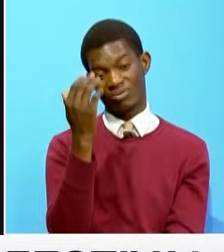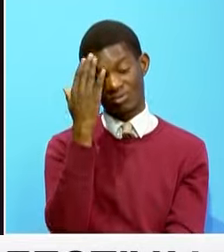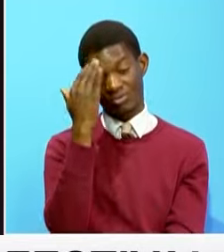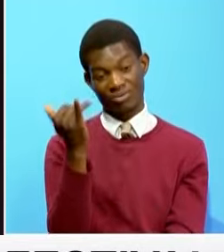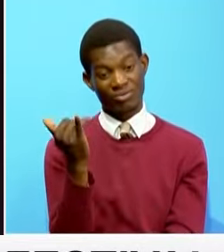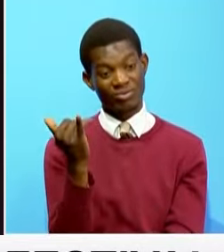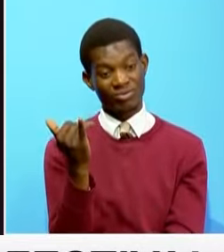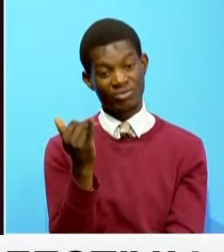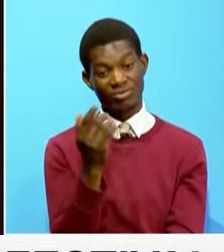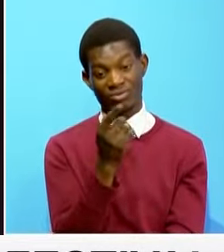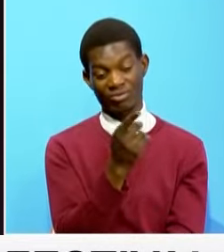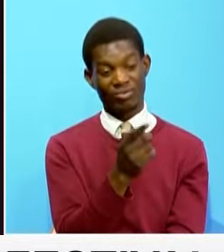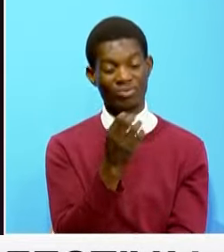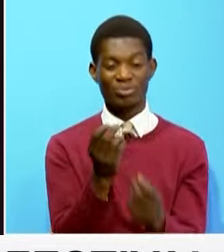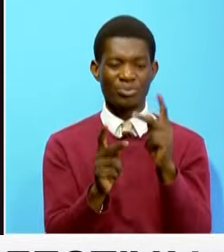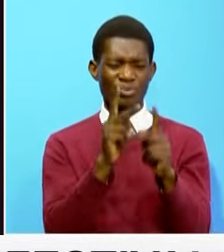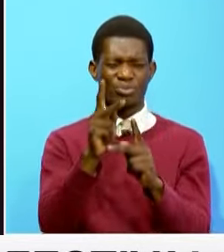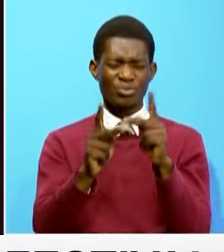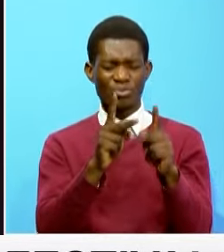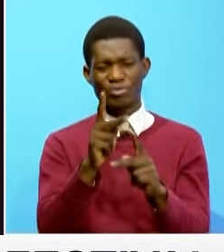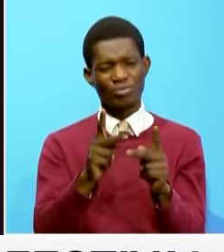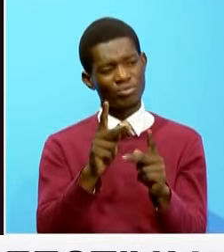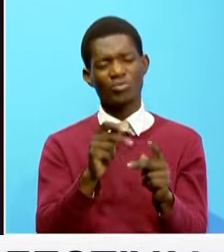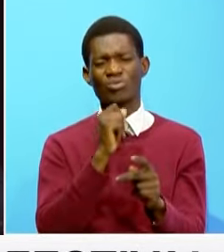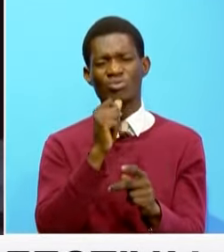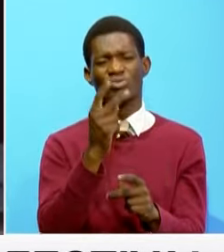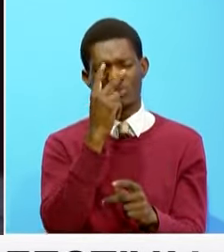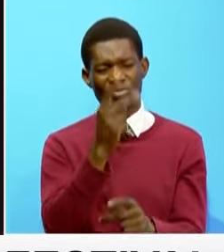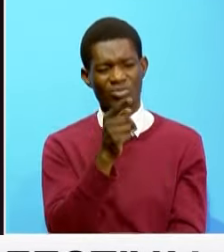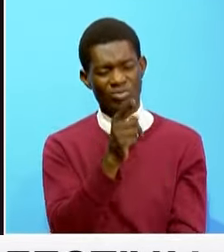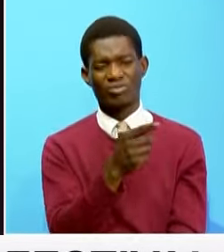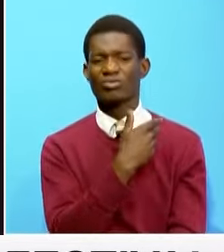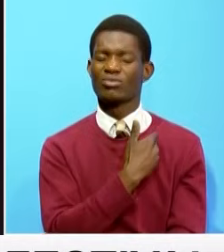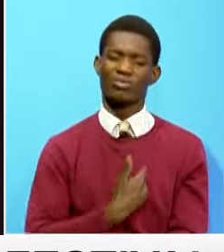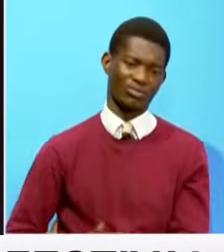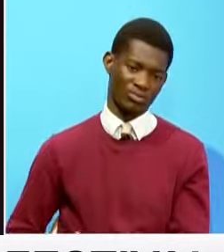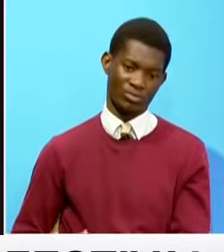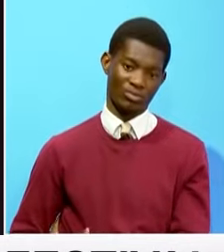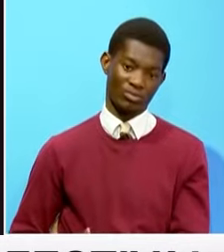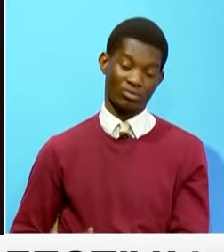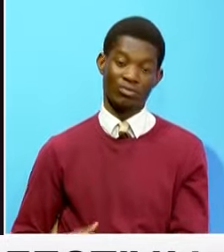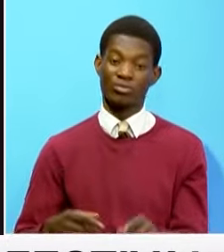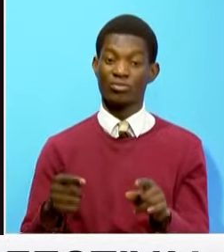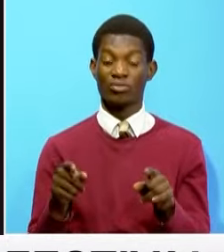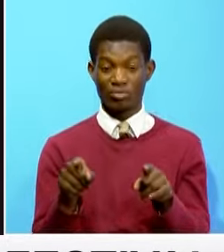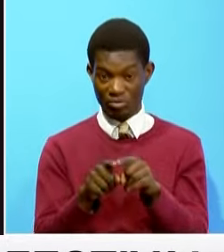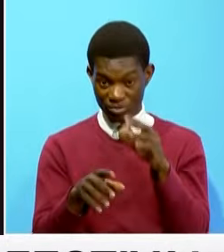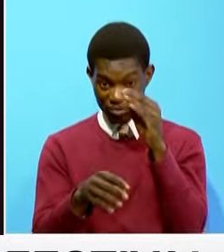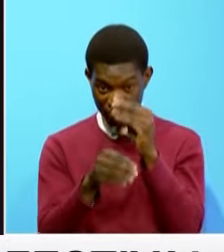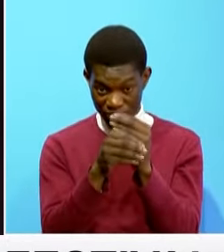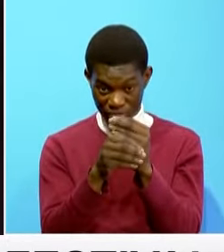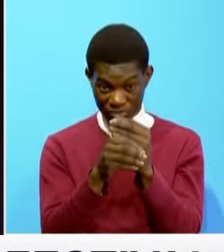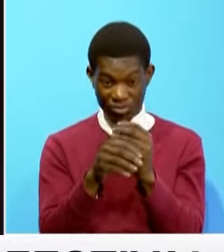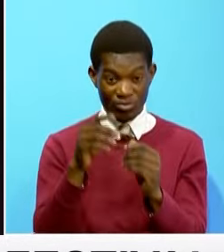relatively low priority among a host of community needs and goals. In addition,